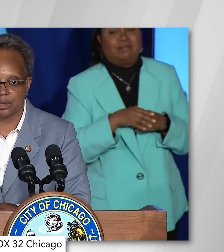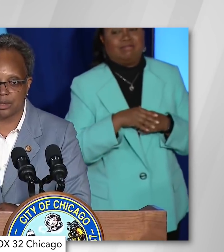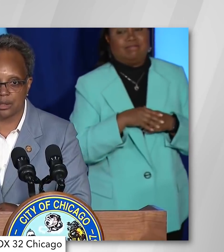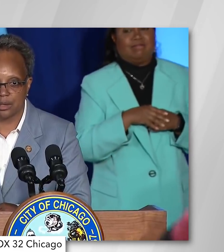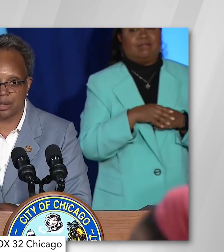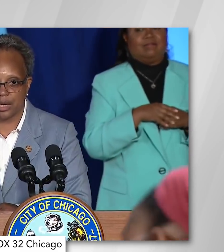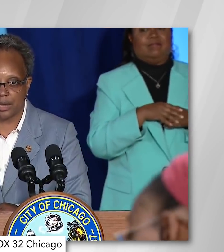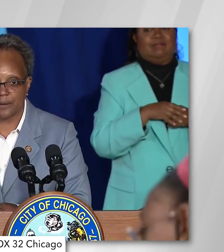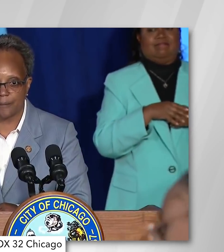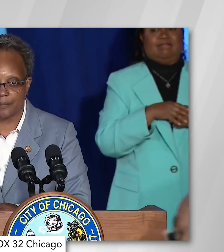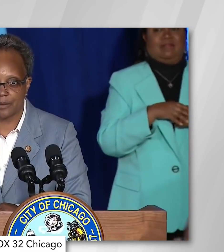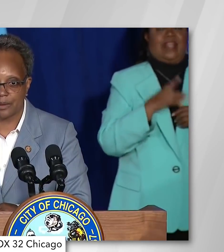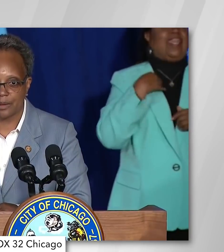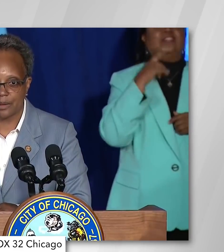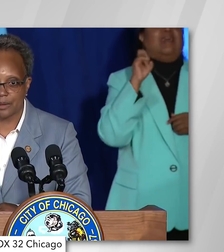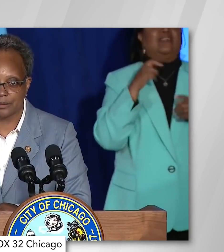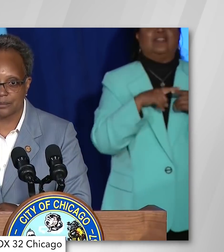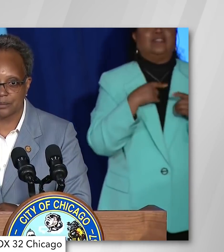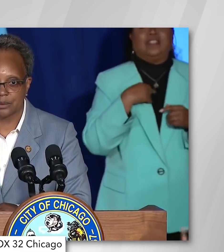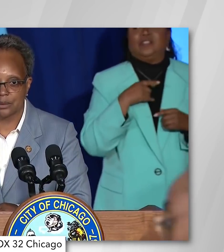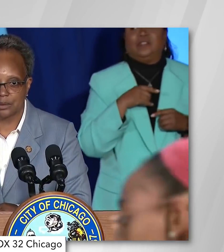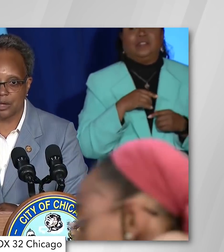sir. Okay.